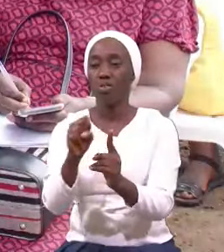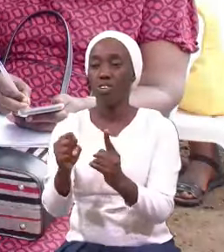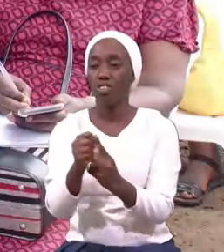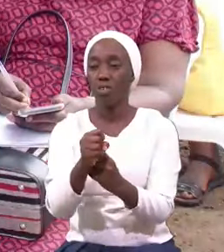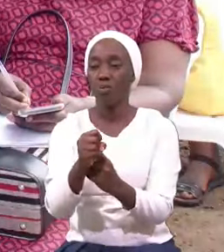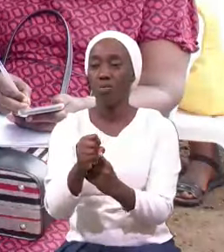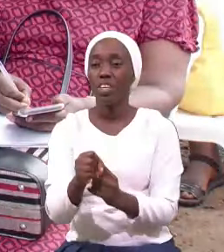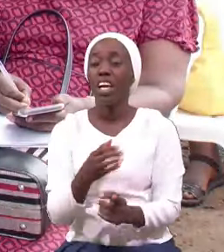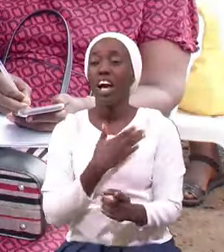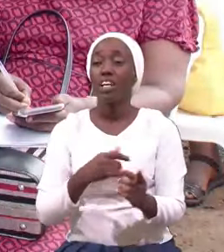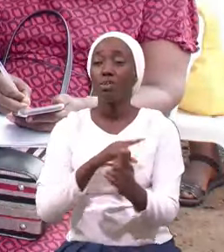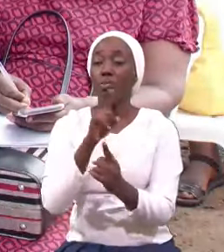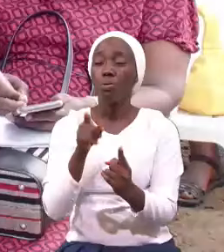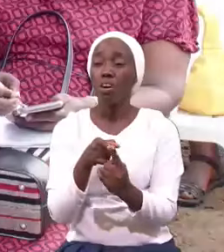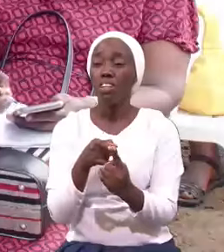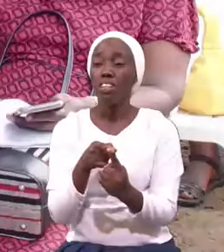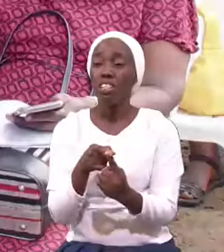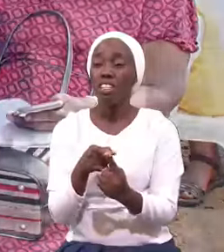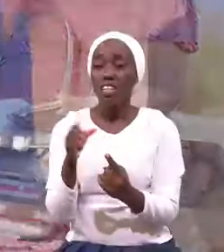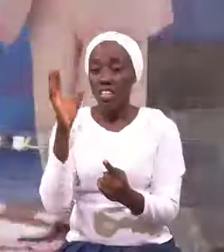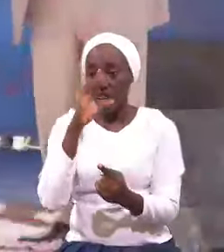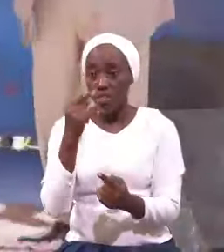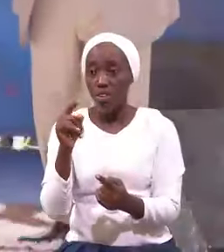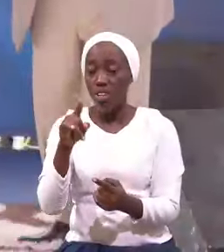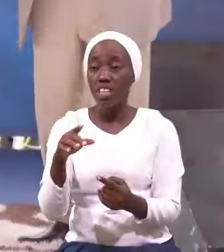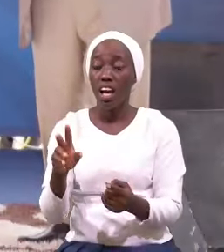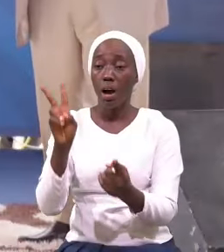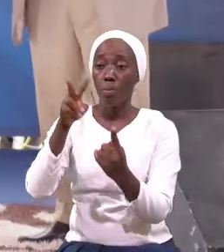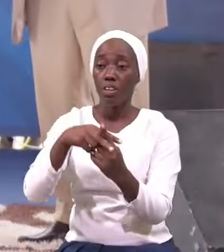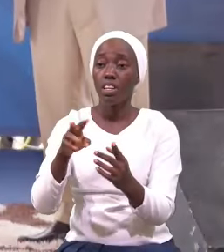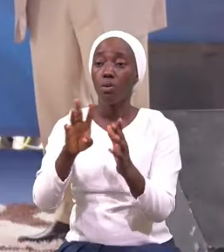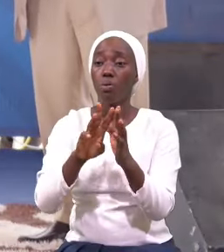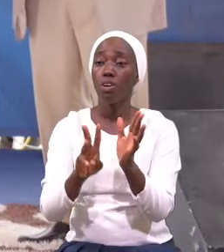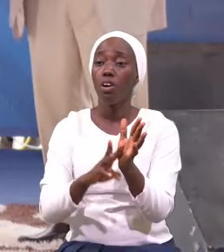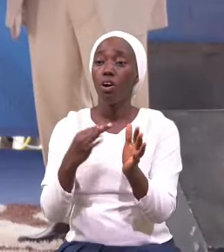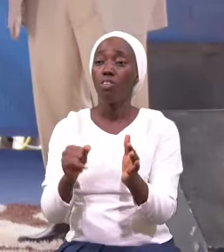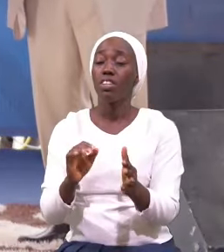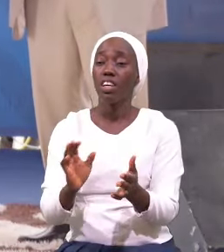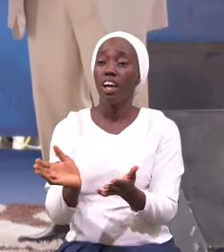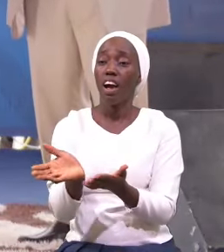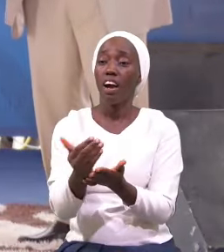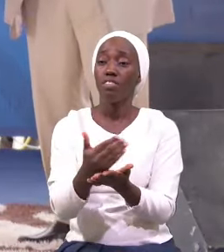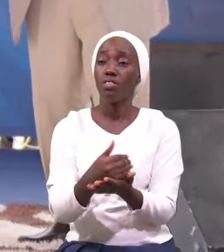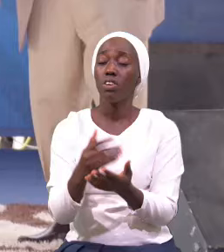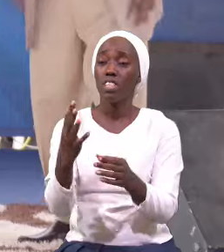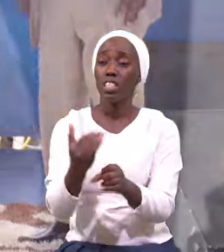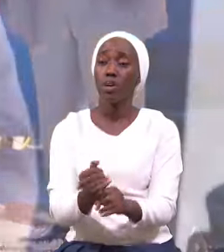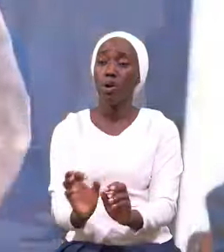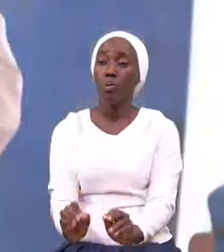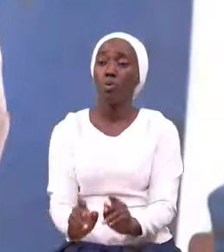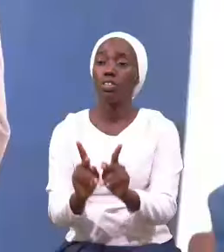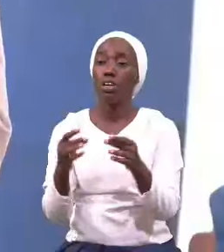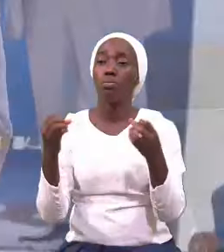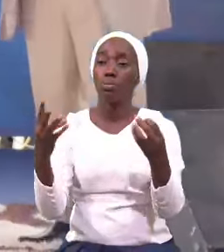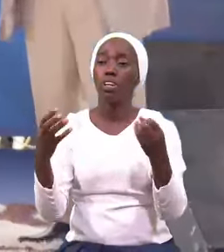And when he reserves for you the appointed weeks of the harvest, and you take the opportunity, many good things will happen